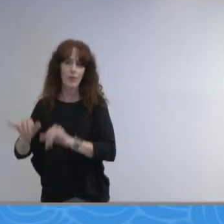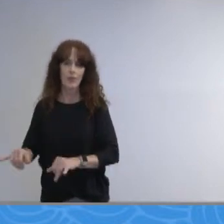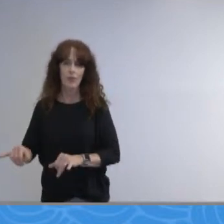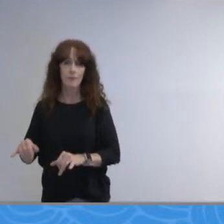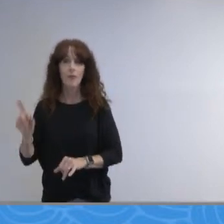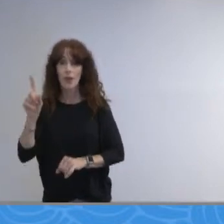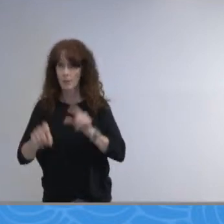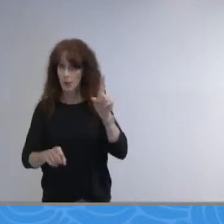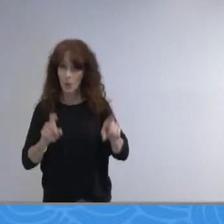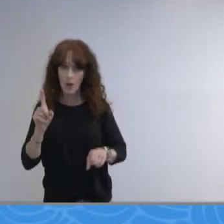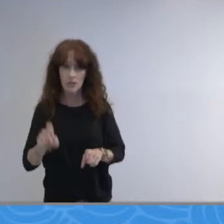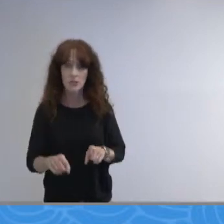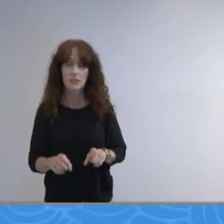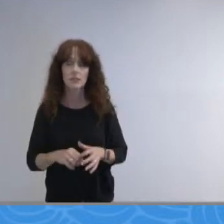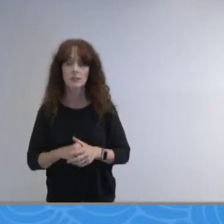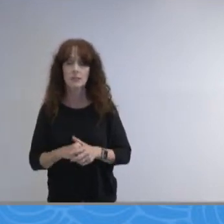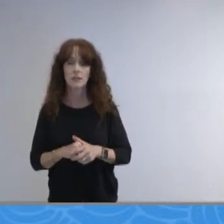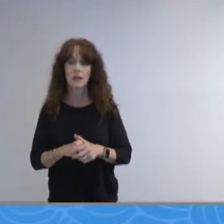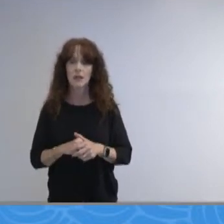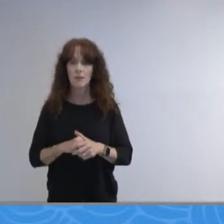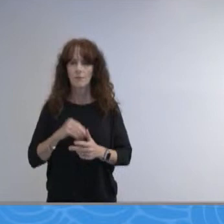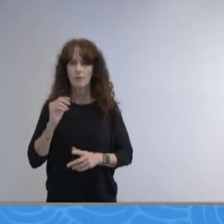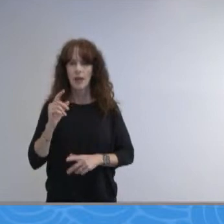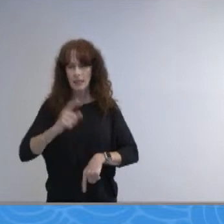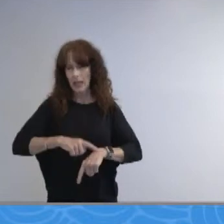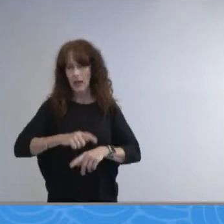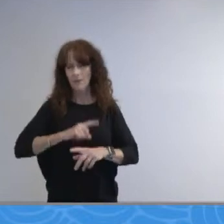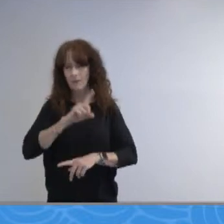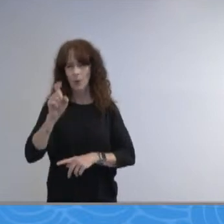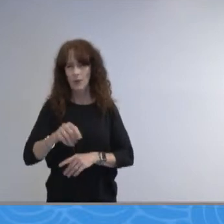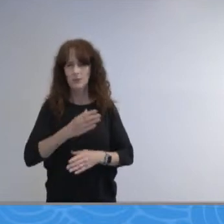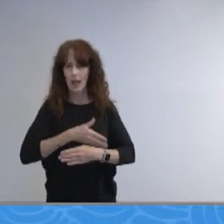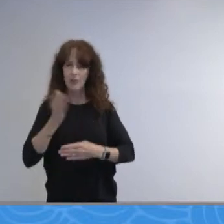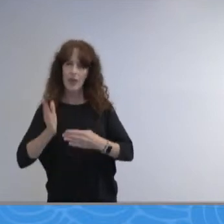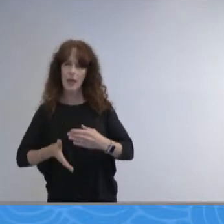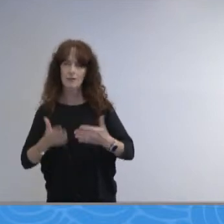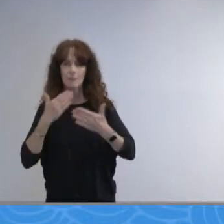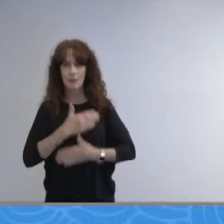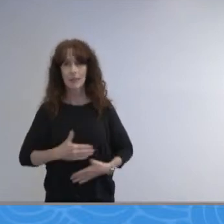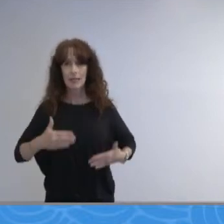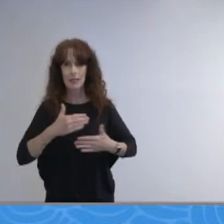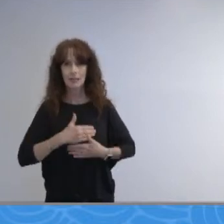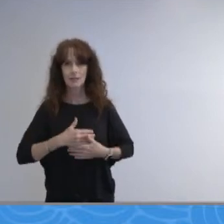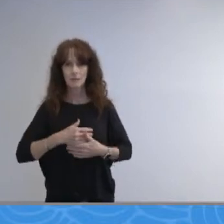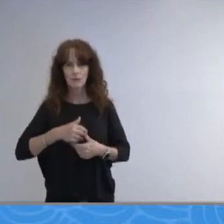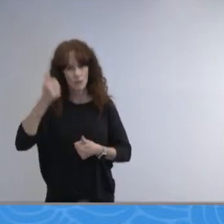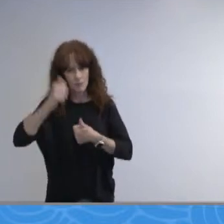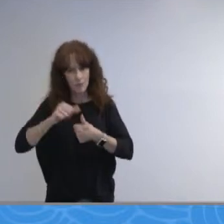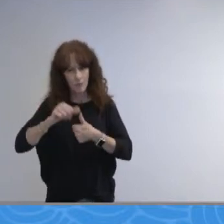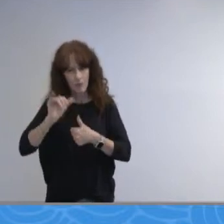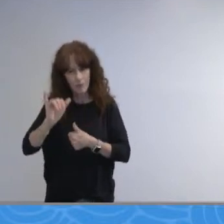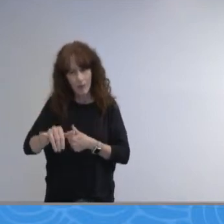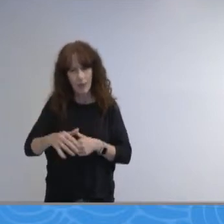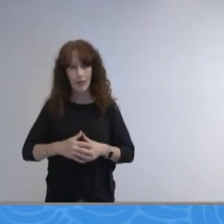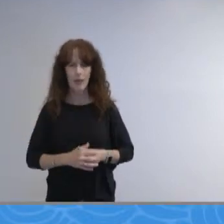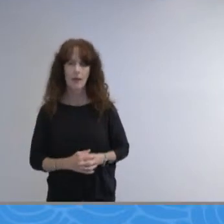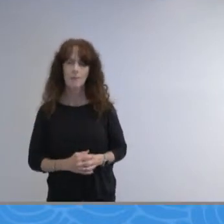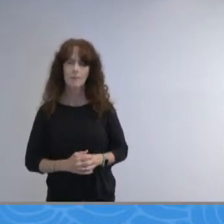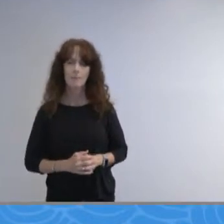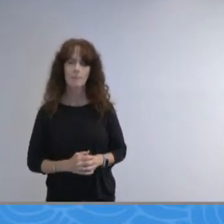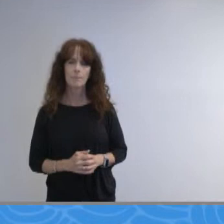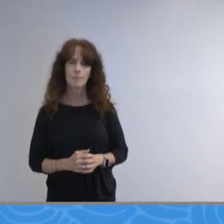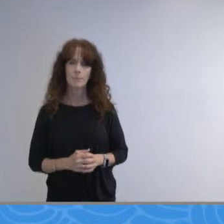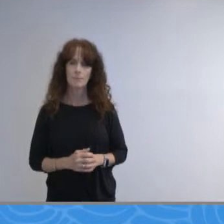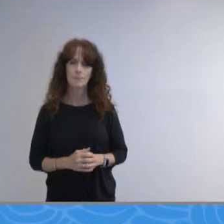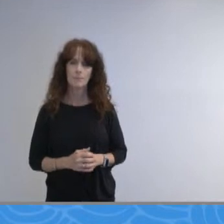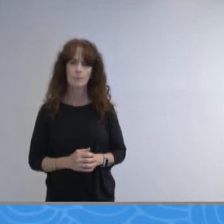will be questions, a time for questions at the end. So please keep that in mind. So let